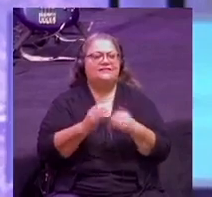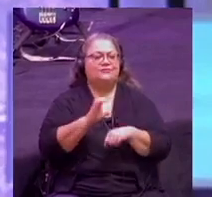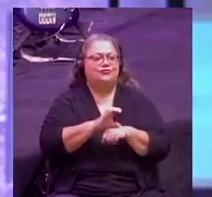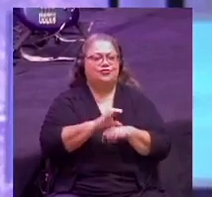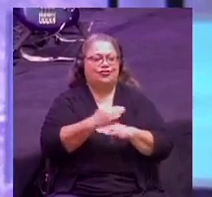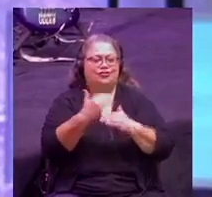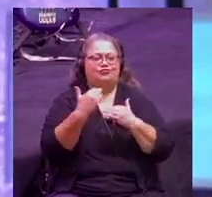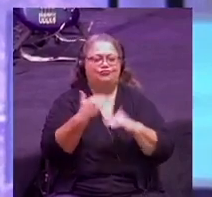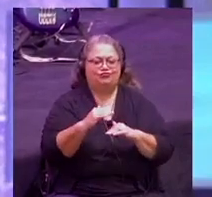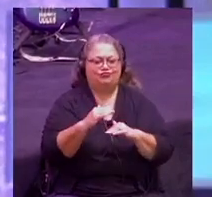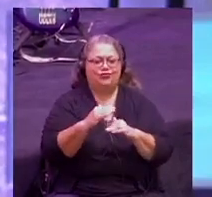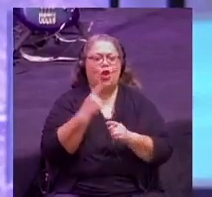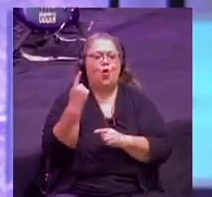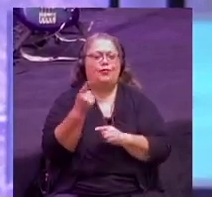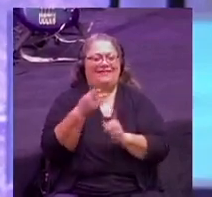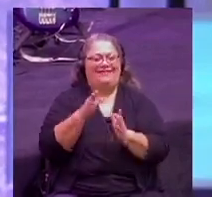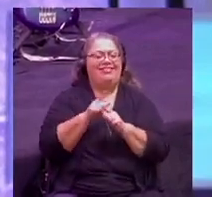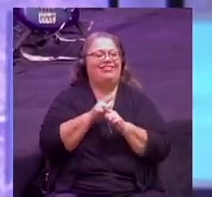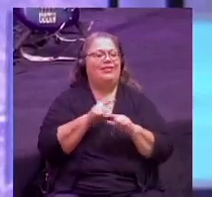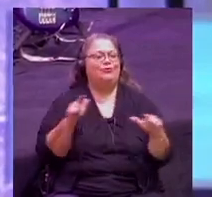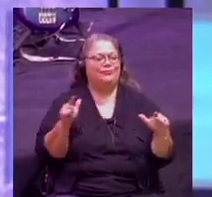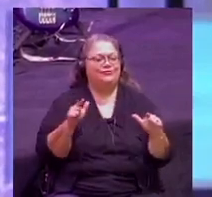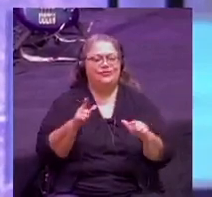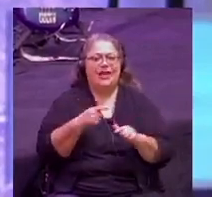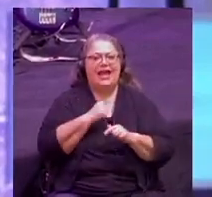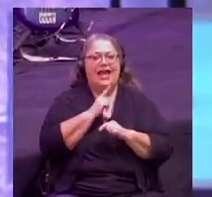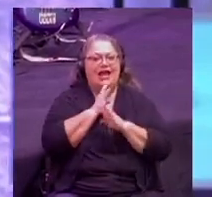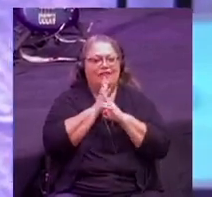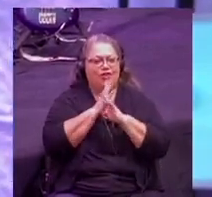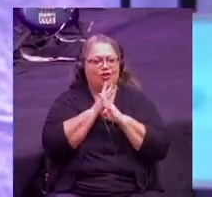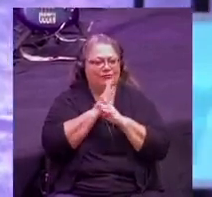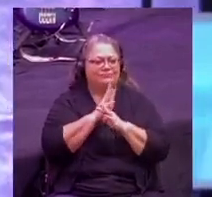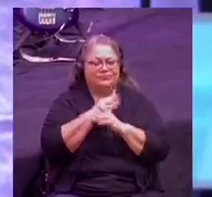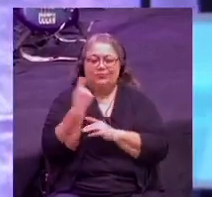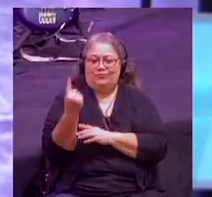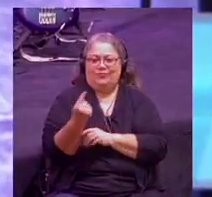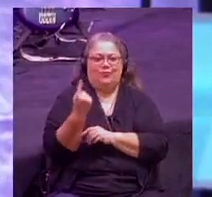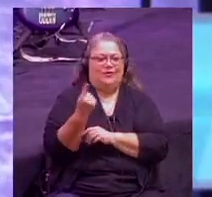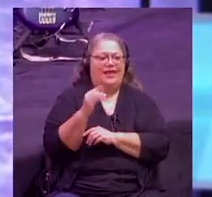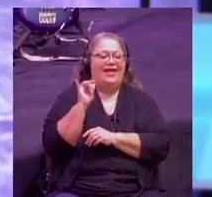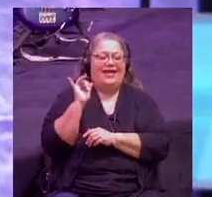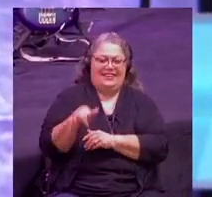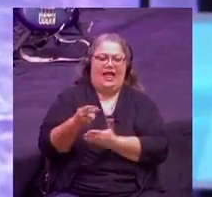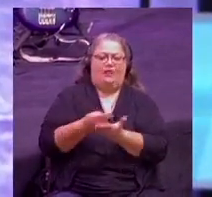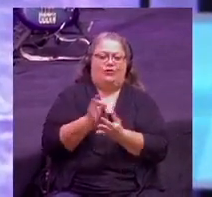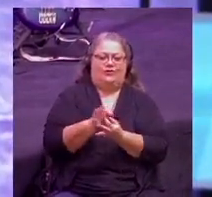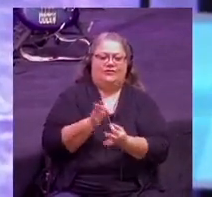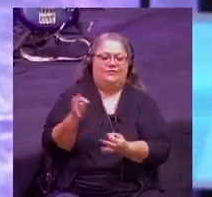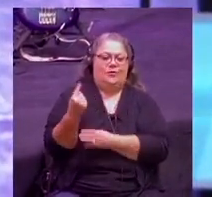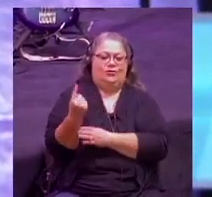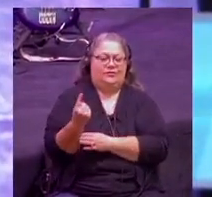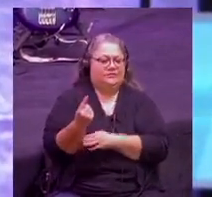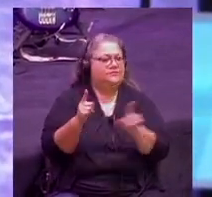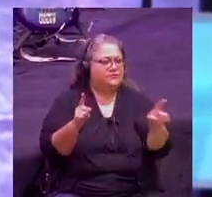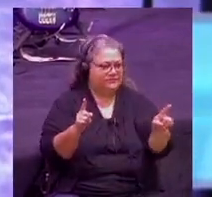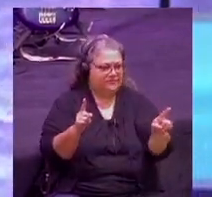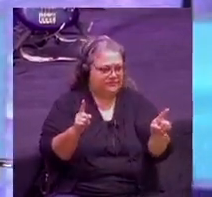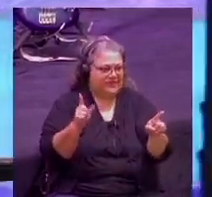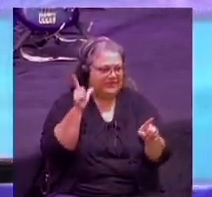prayer language. They believe that if you speak in tongues, that is the Holy Spirit. Listen to me